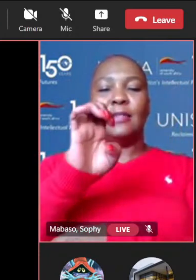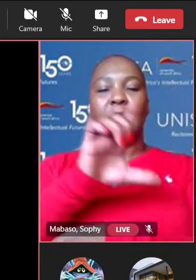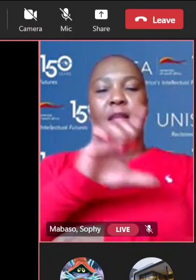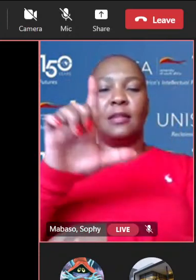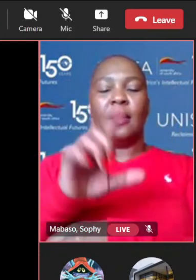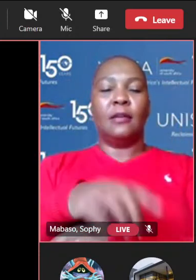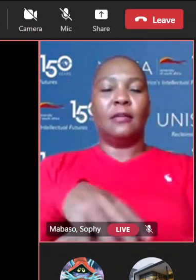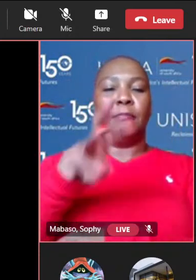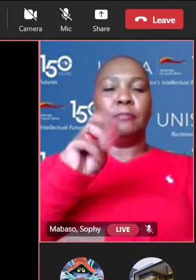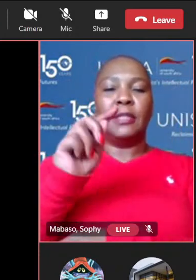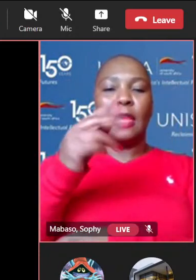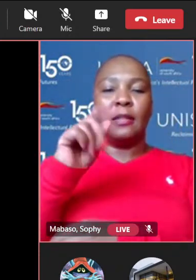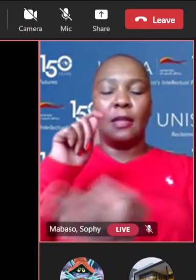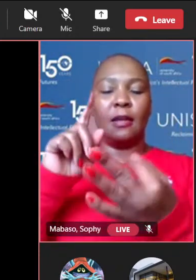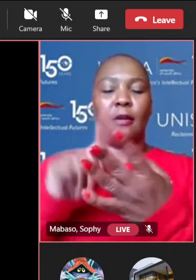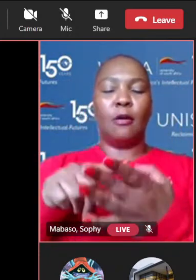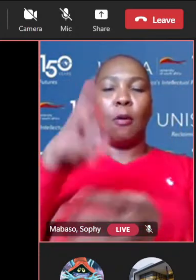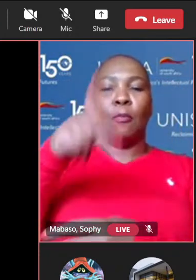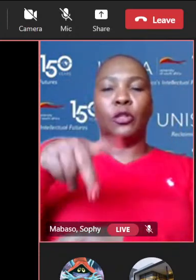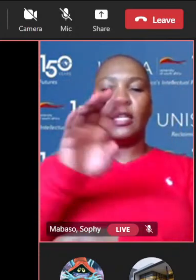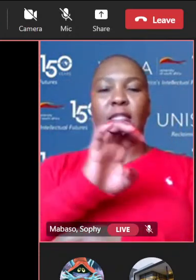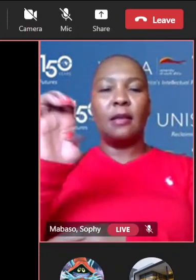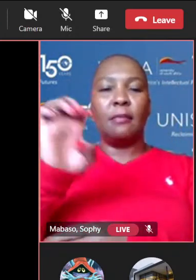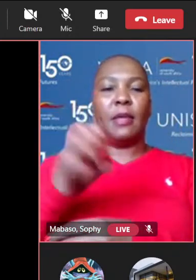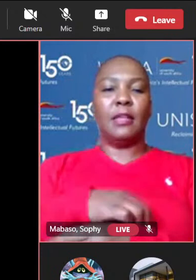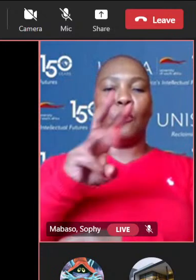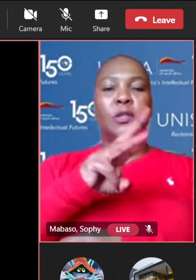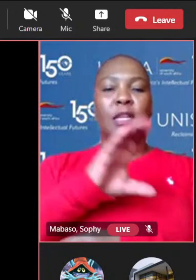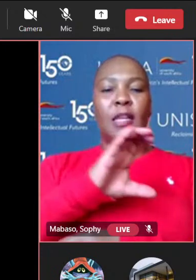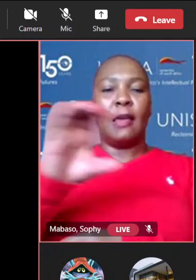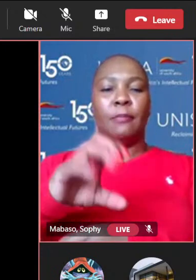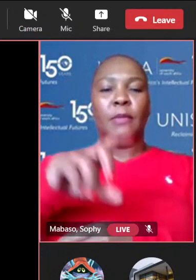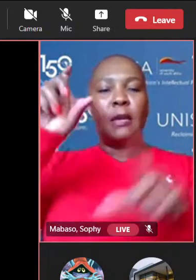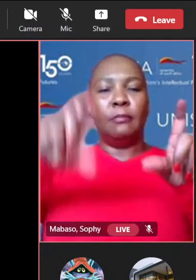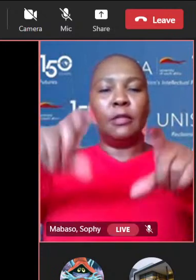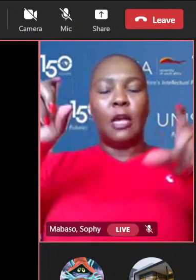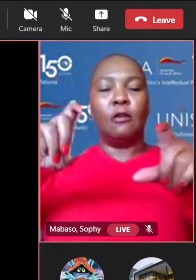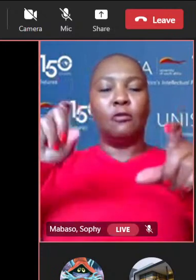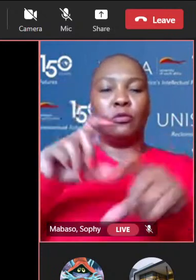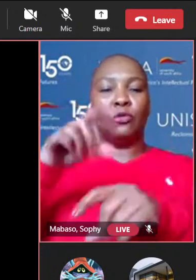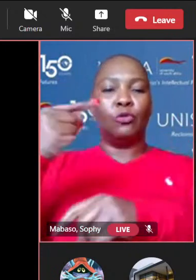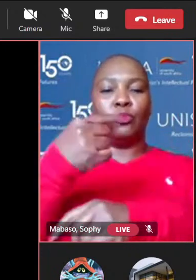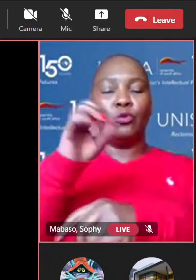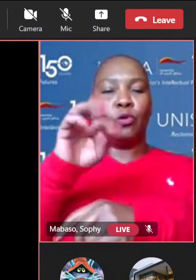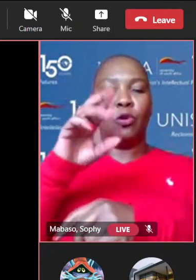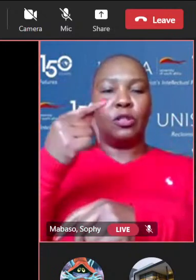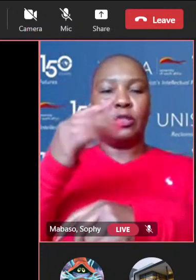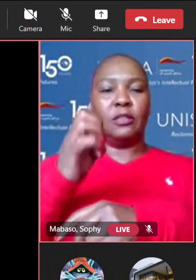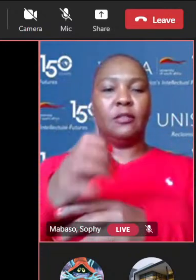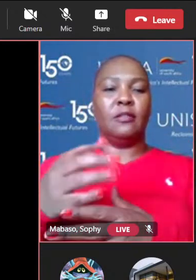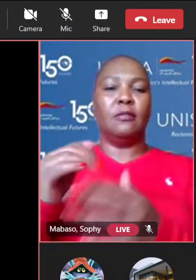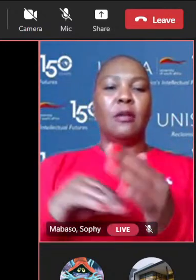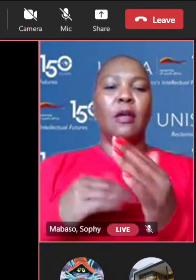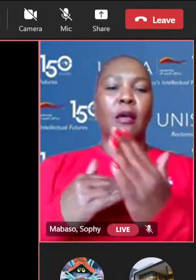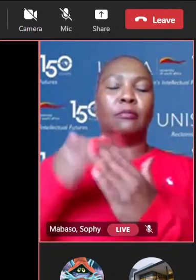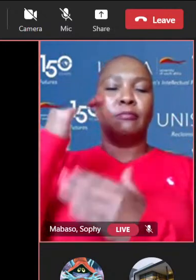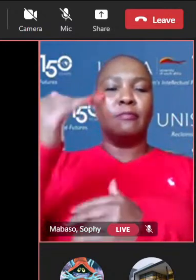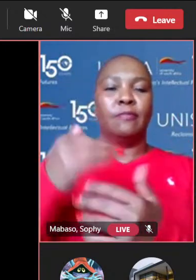and Port Elizabeth. Western Cape, Cape Town, and George. If you come up in the top